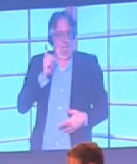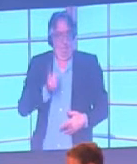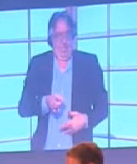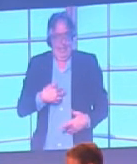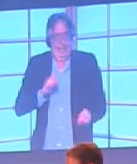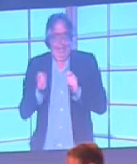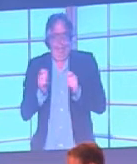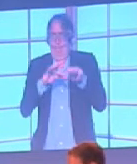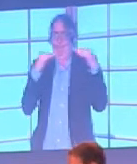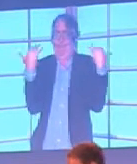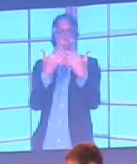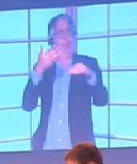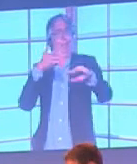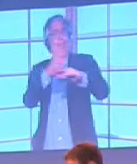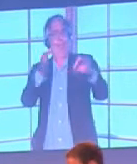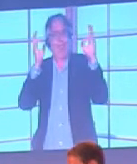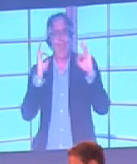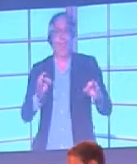stadiums.